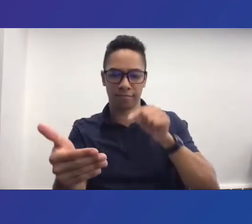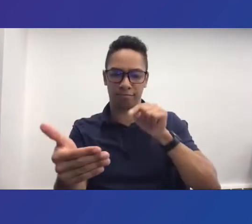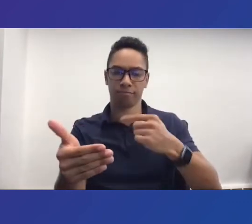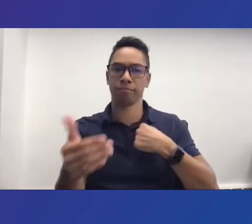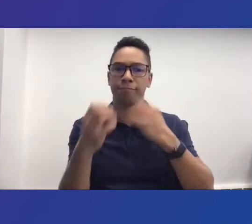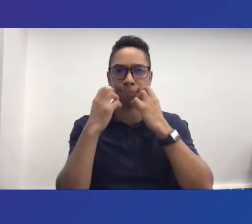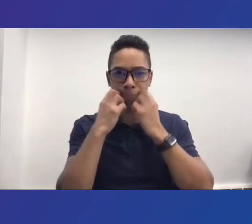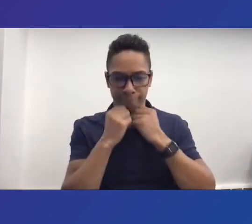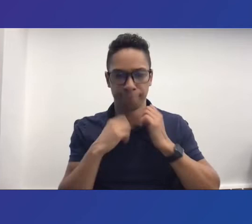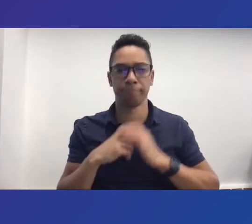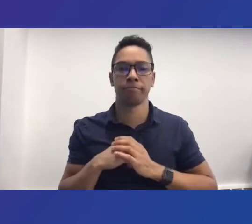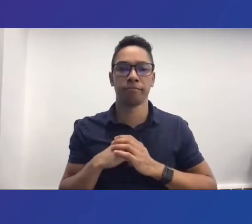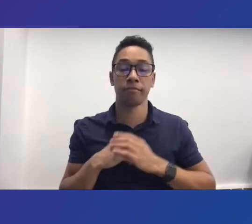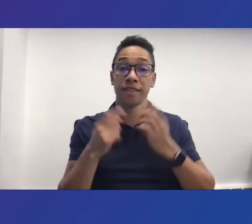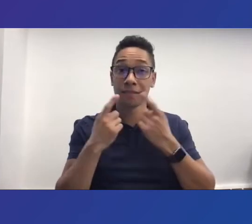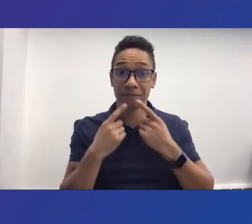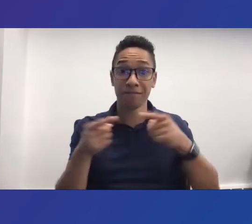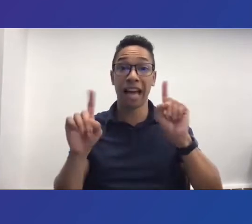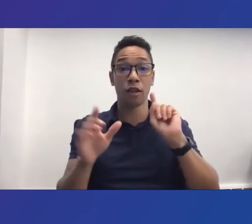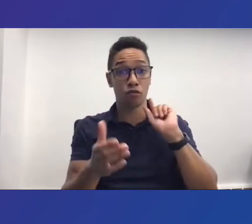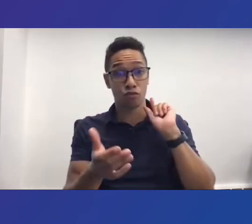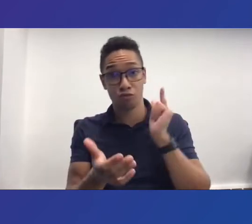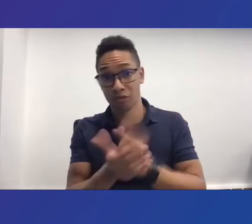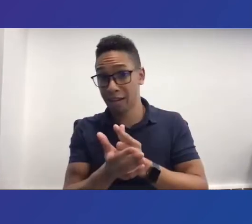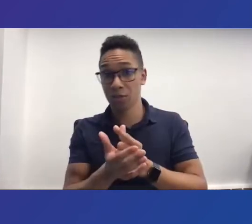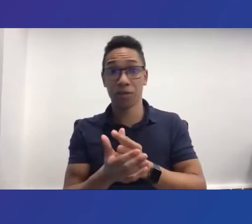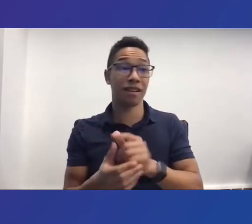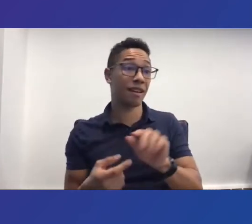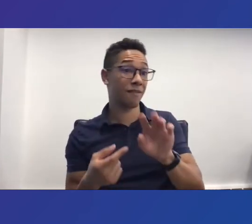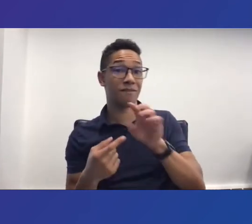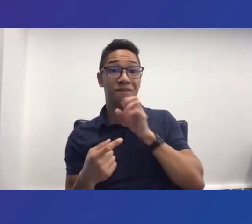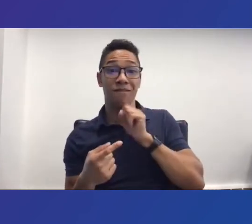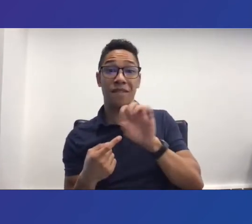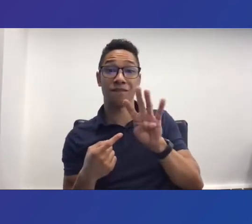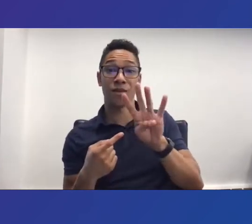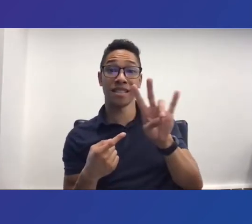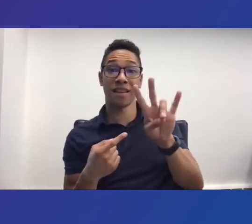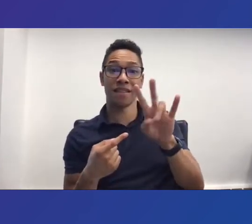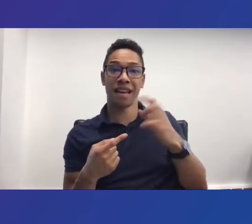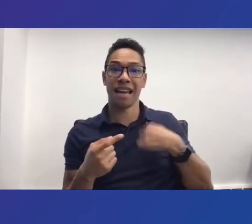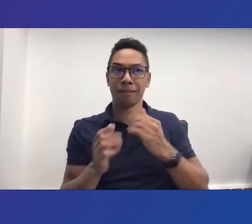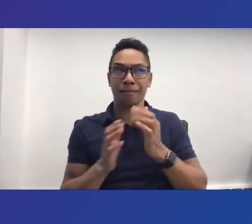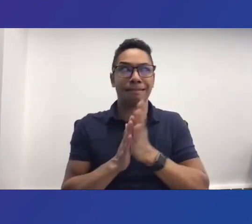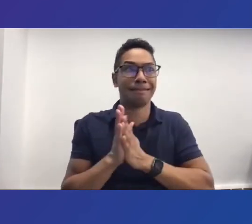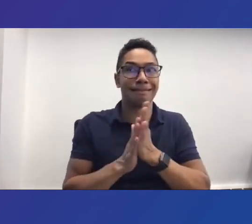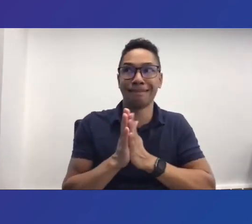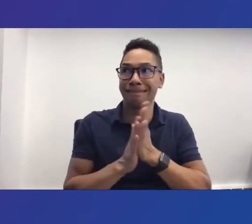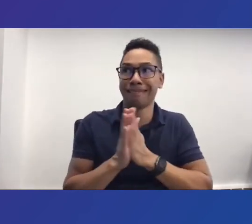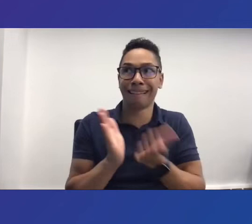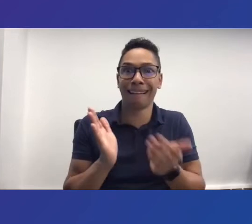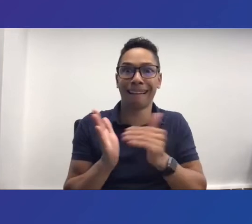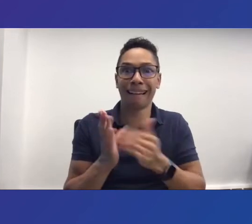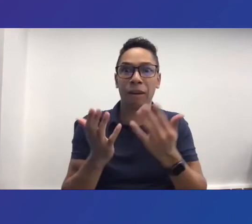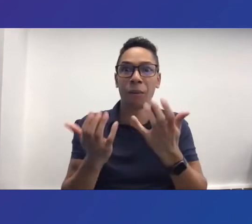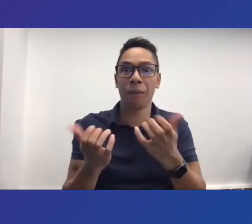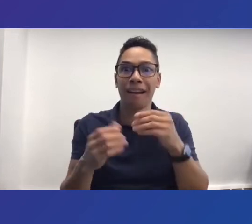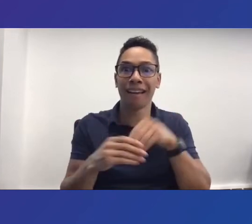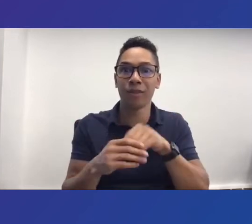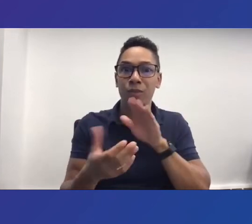after I graduated, and then at 47, I was like itching again to be back in a school environment. I